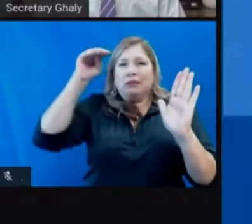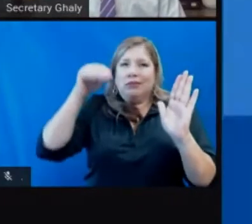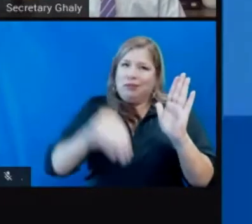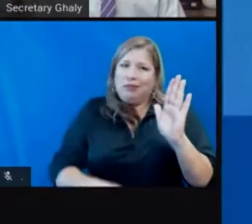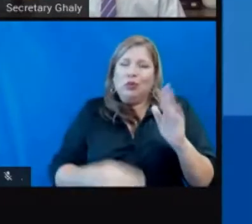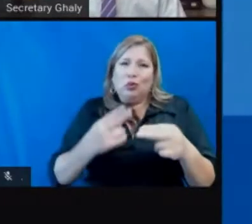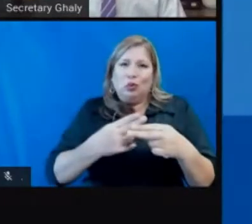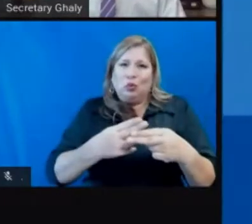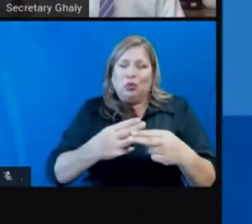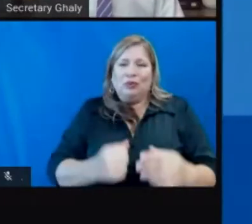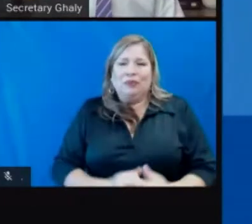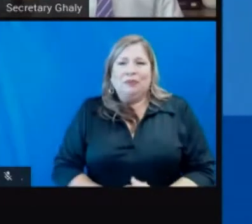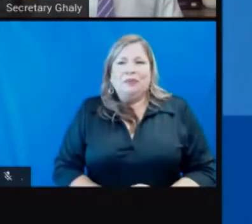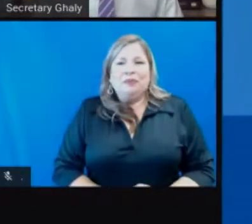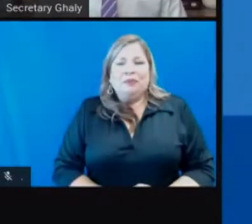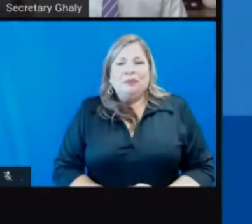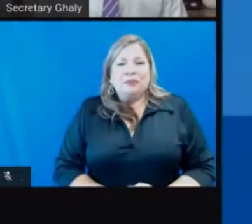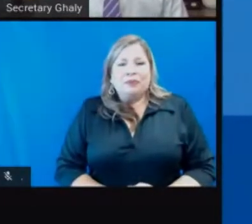soon.